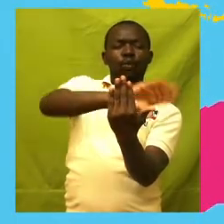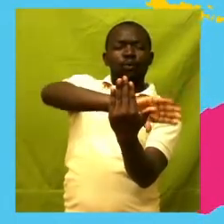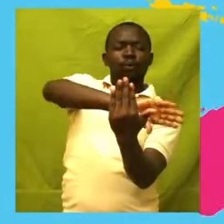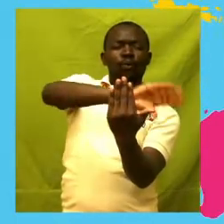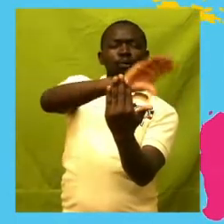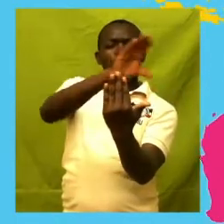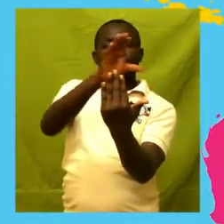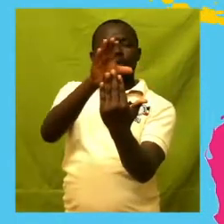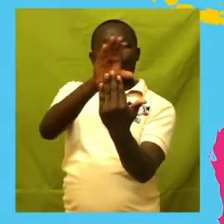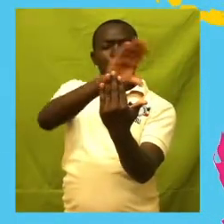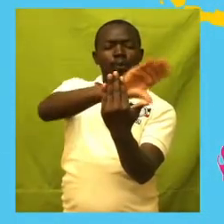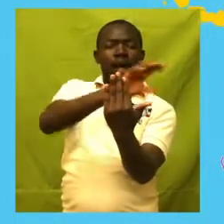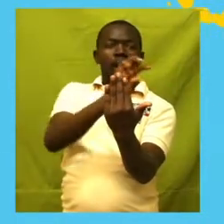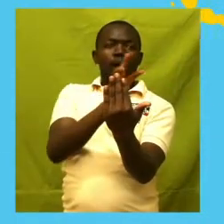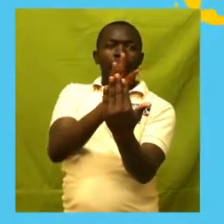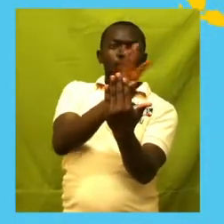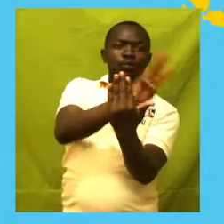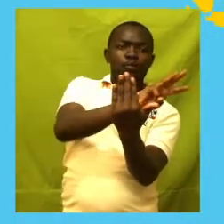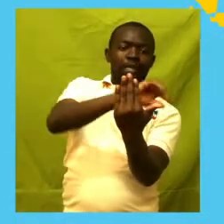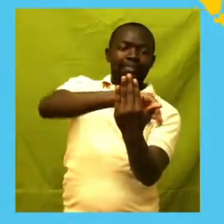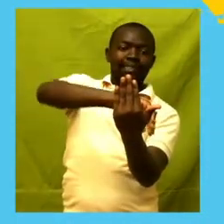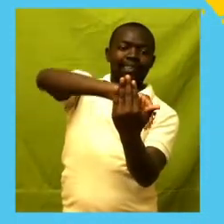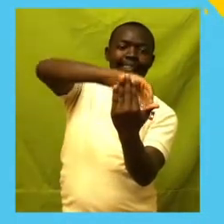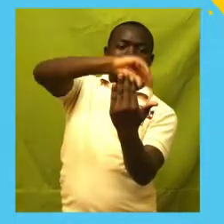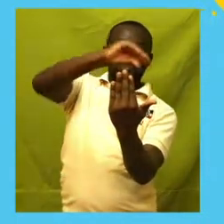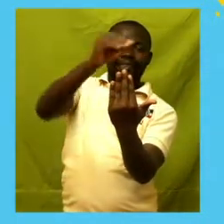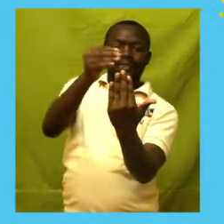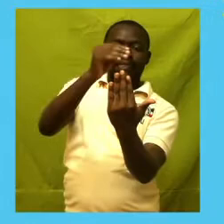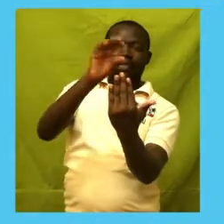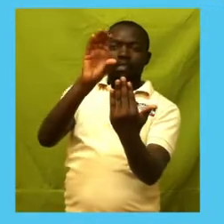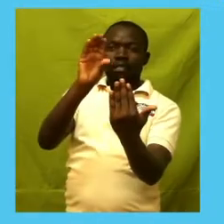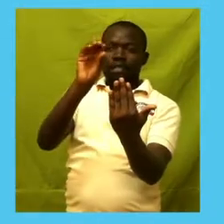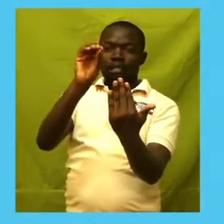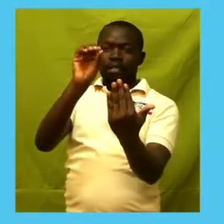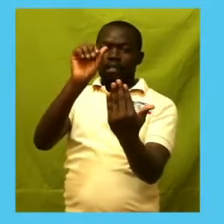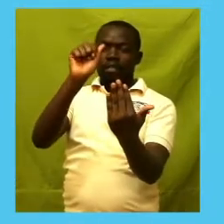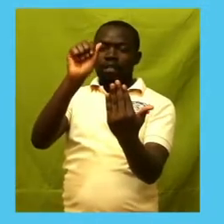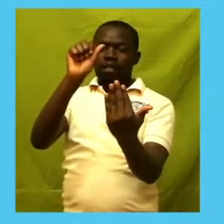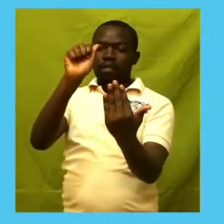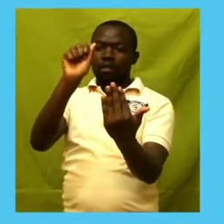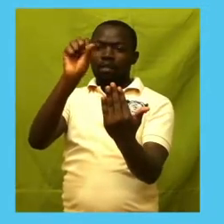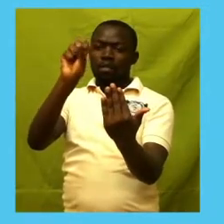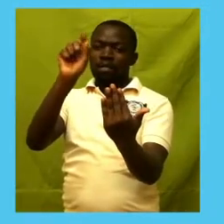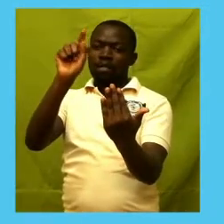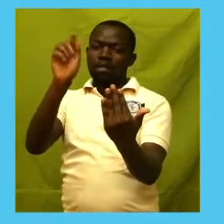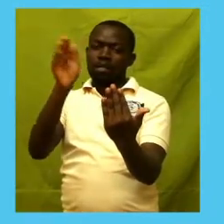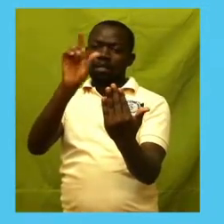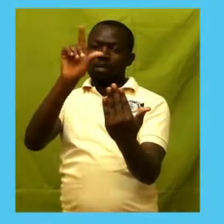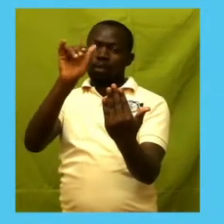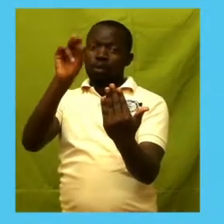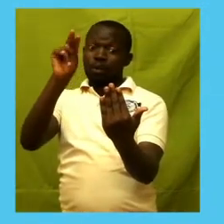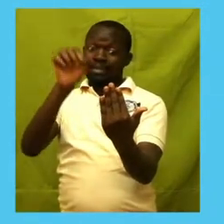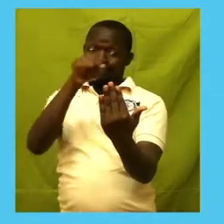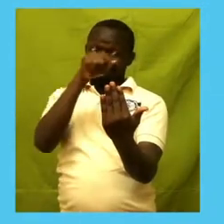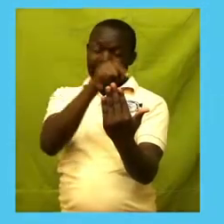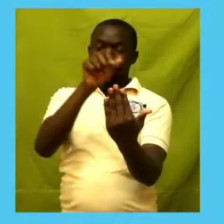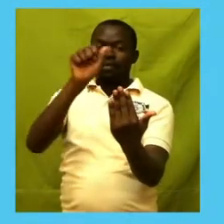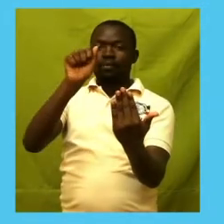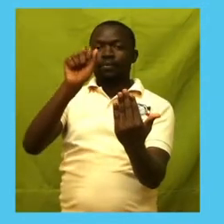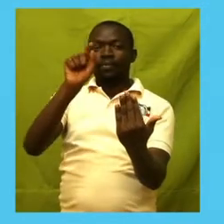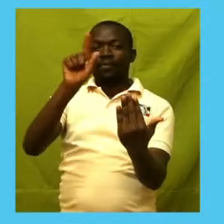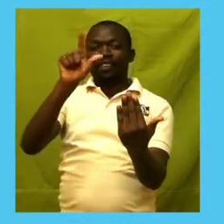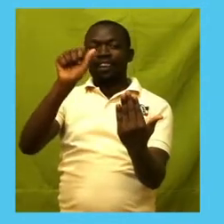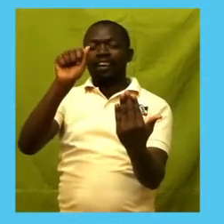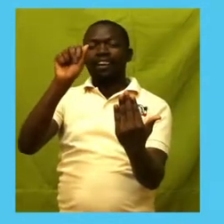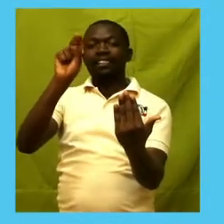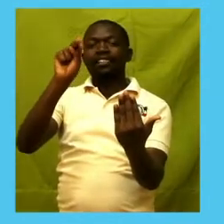washes Africa's western coastline? Oh yes, that is the Atlantic